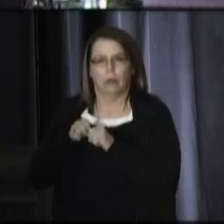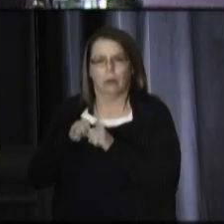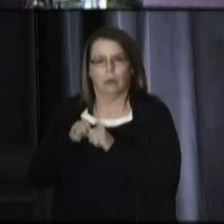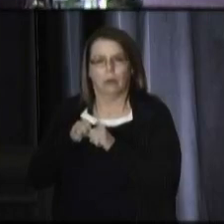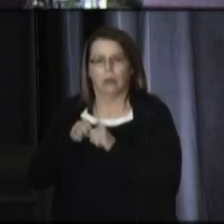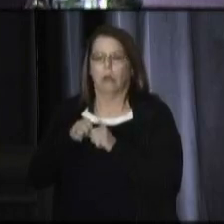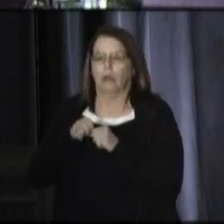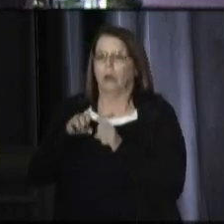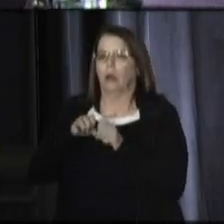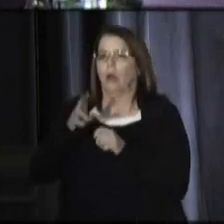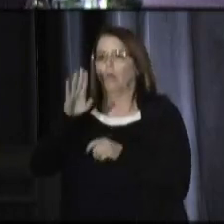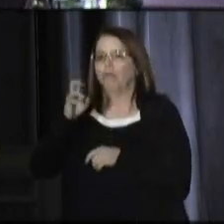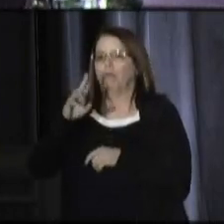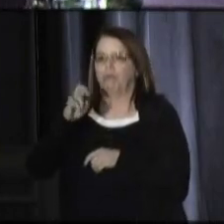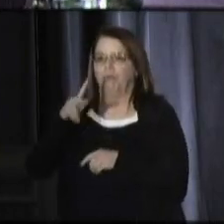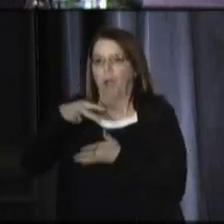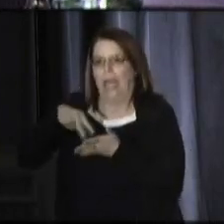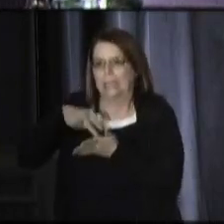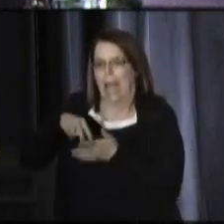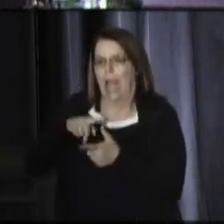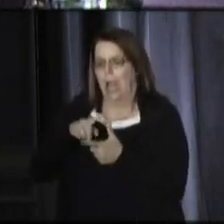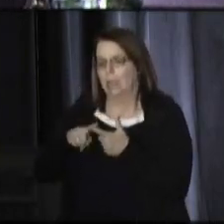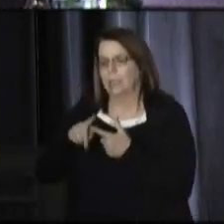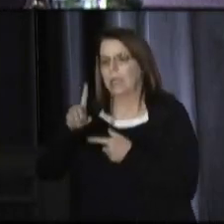sort of gorgeous duende-filled